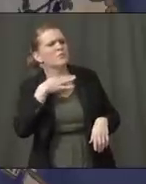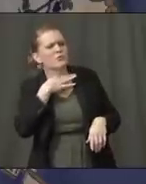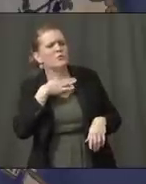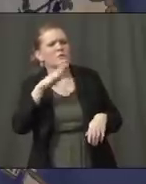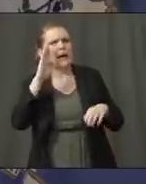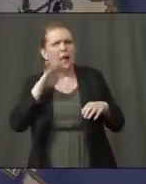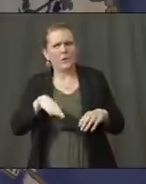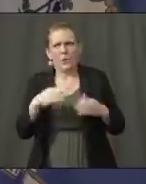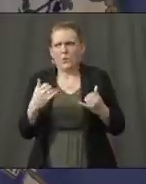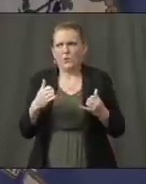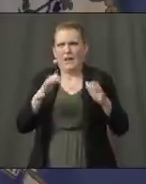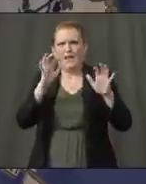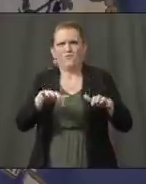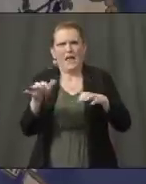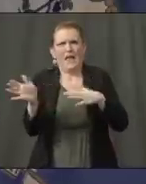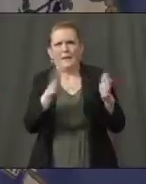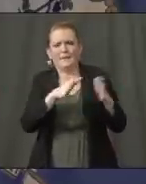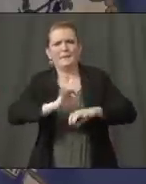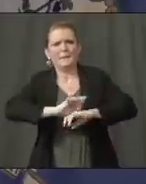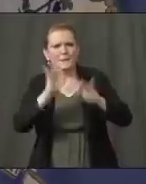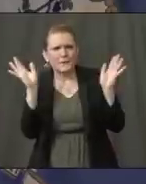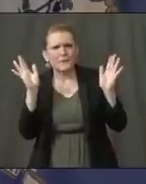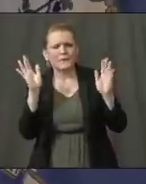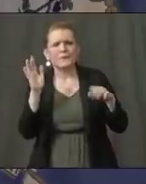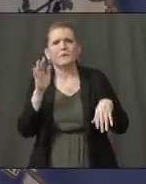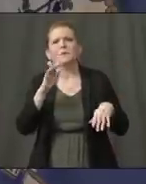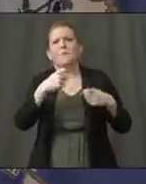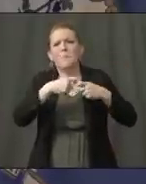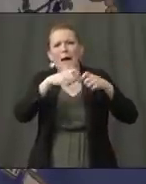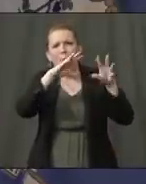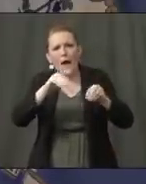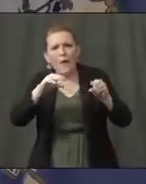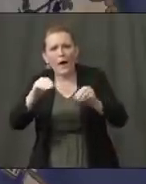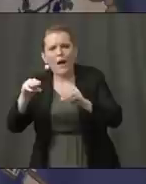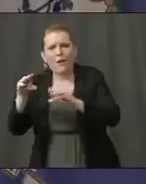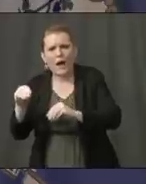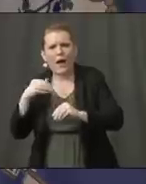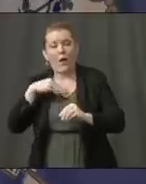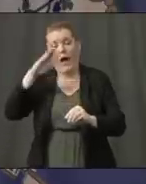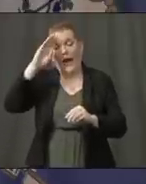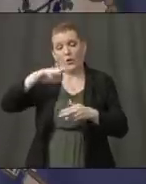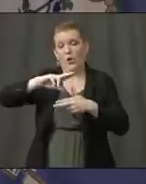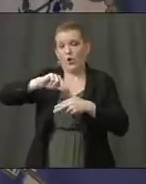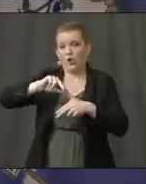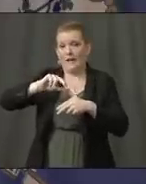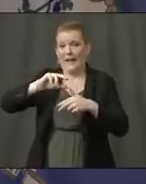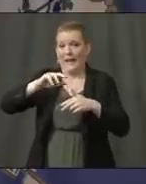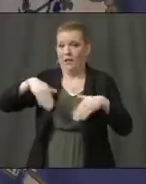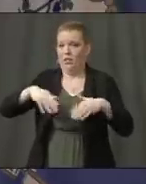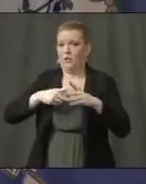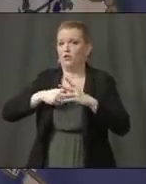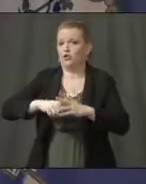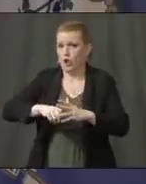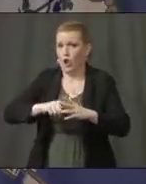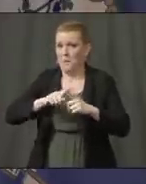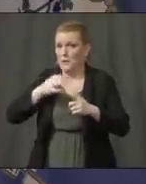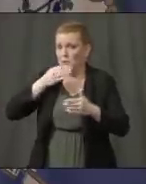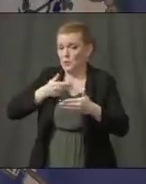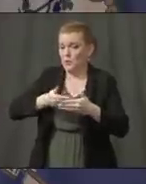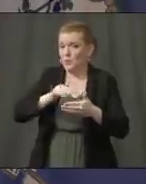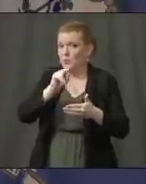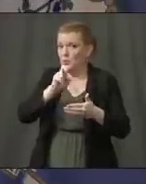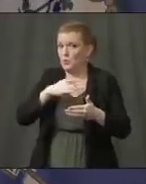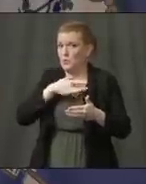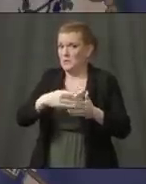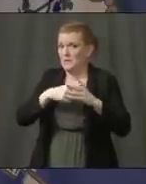of power outages, and I know it isn't hurricane season yet, but hurricane season starts in June. And what happens if